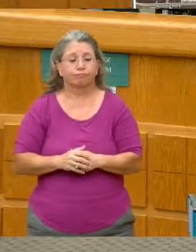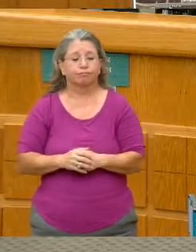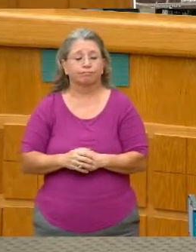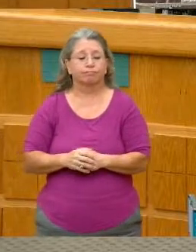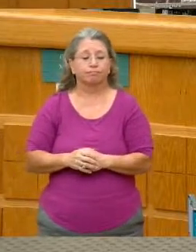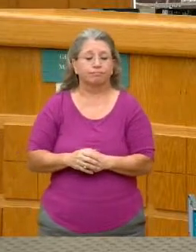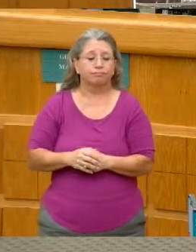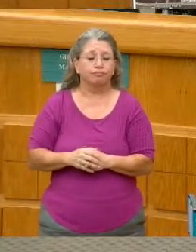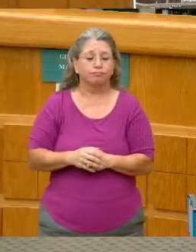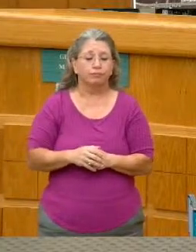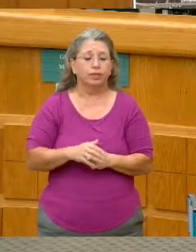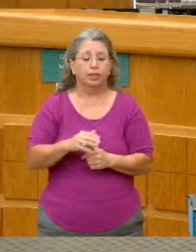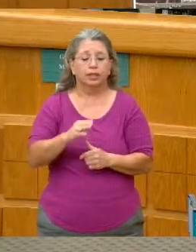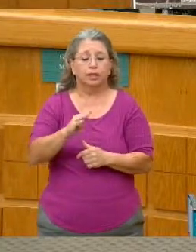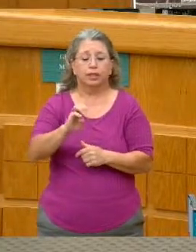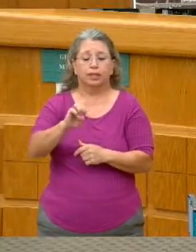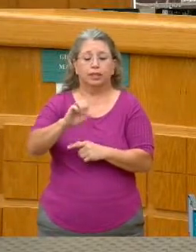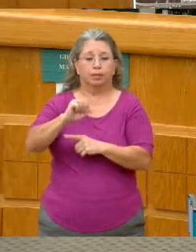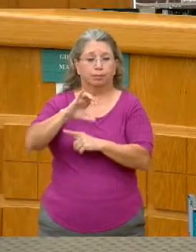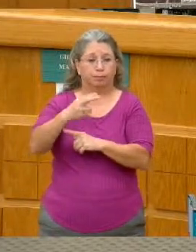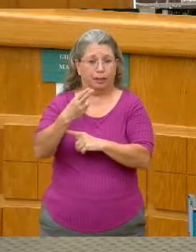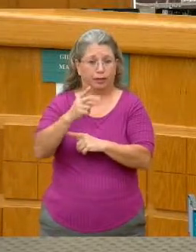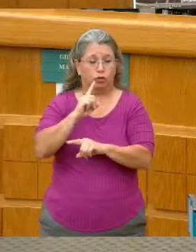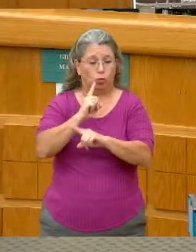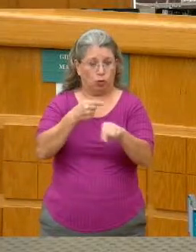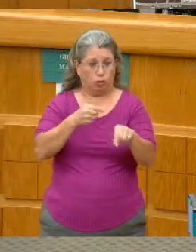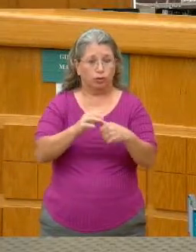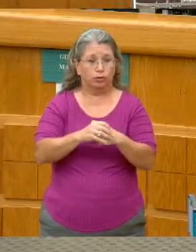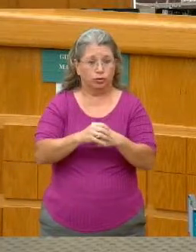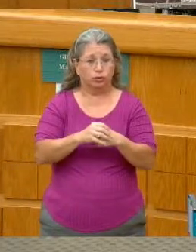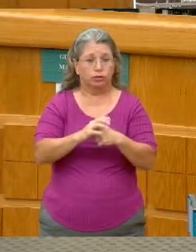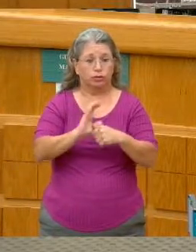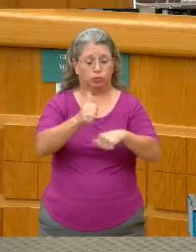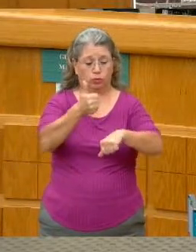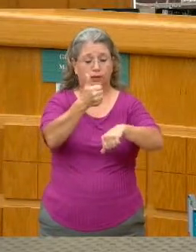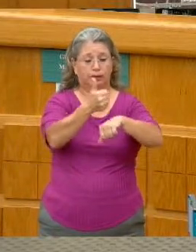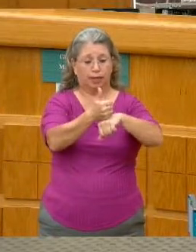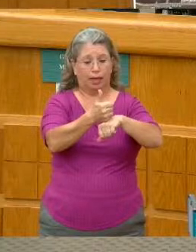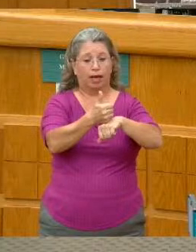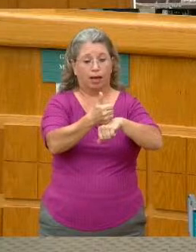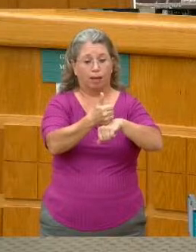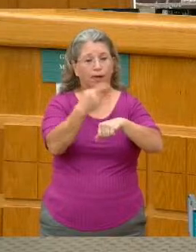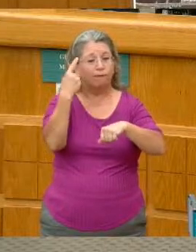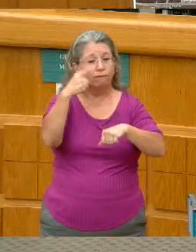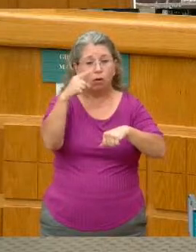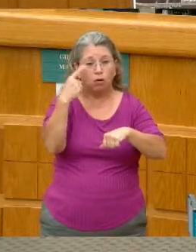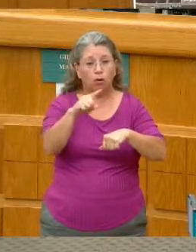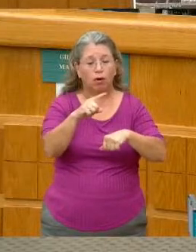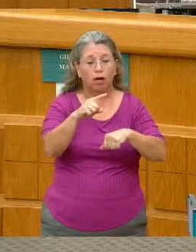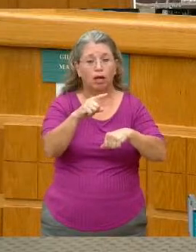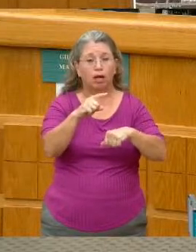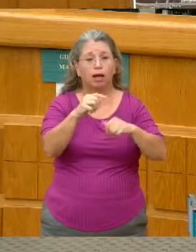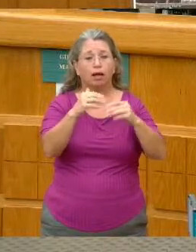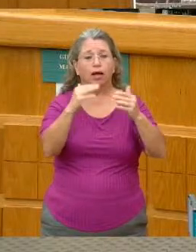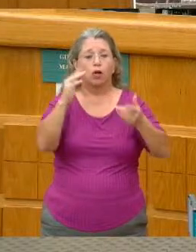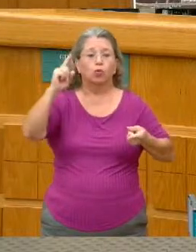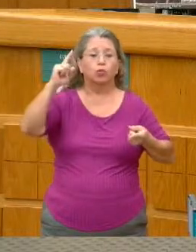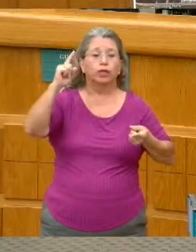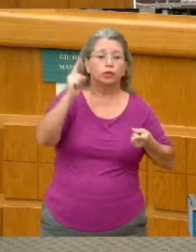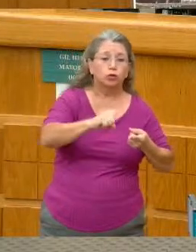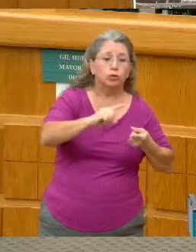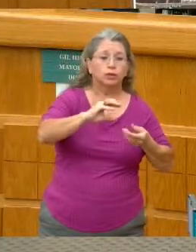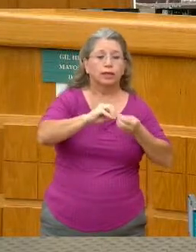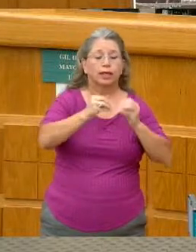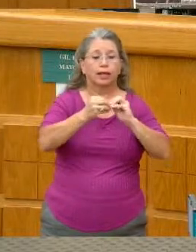orders were designed to make it such that we were restricting people from coming in because we